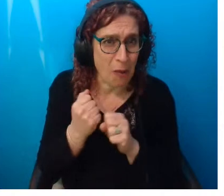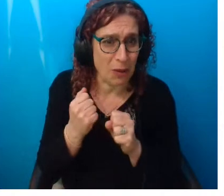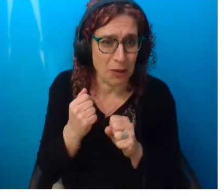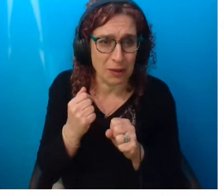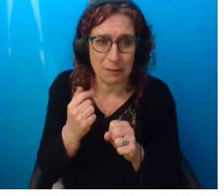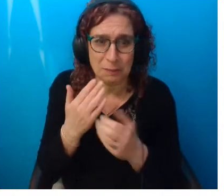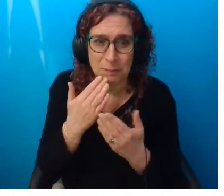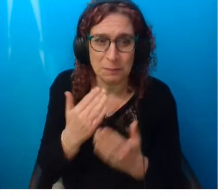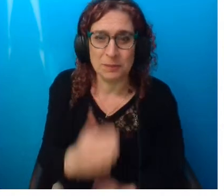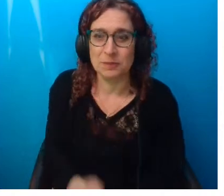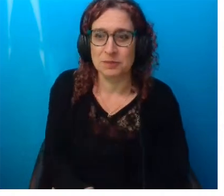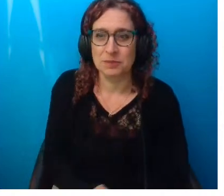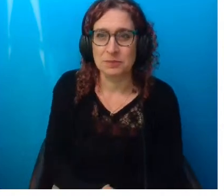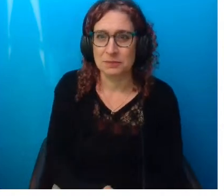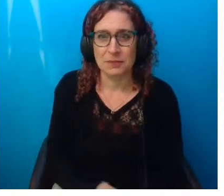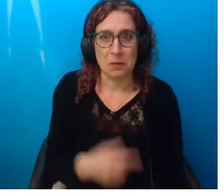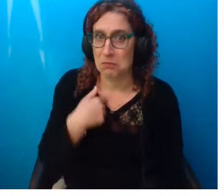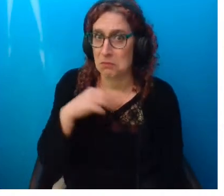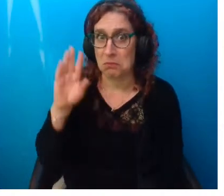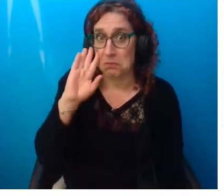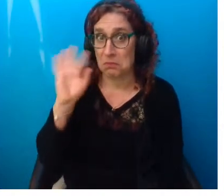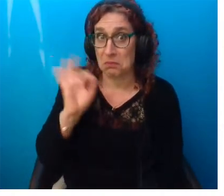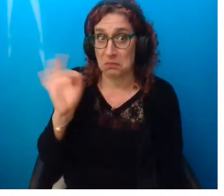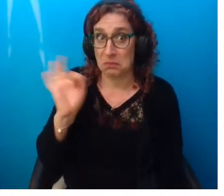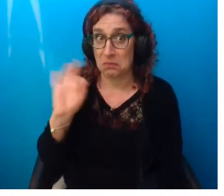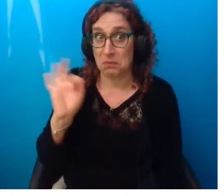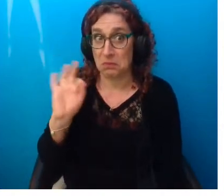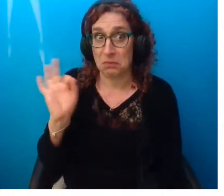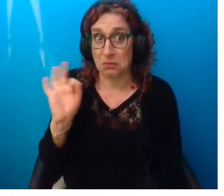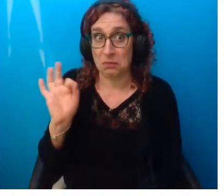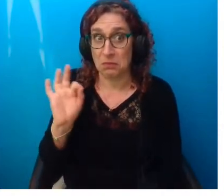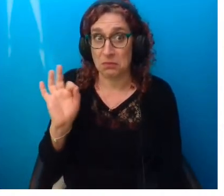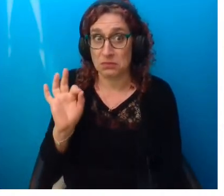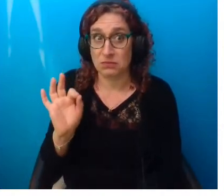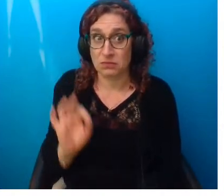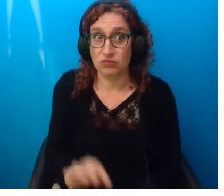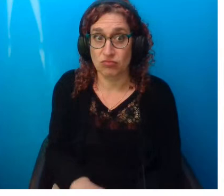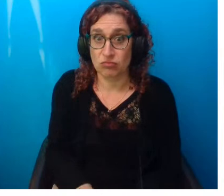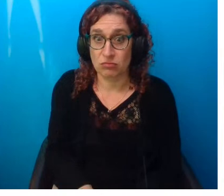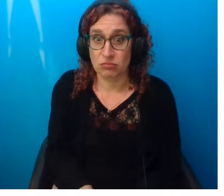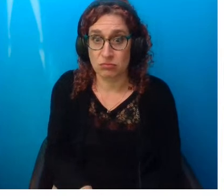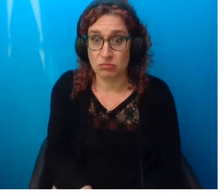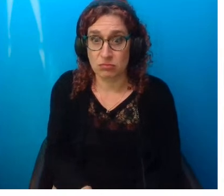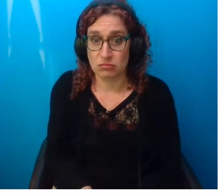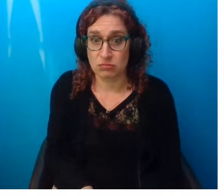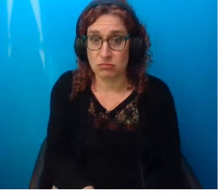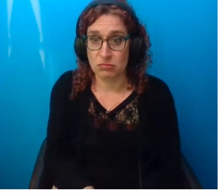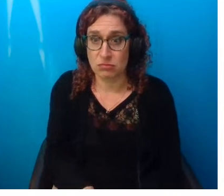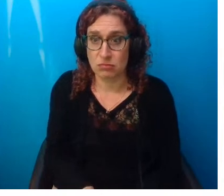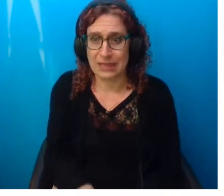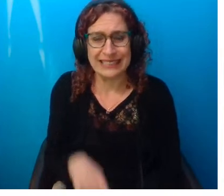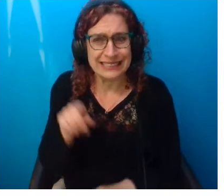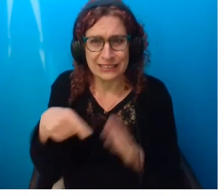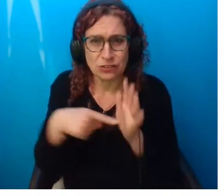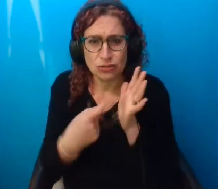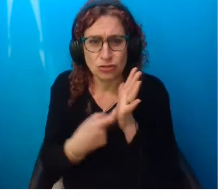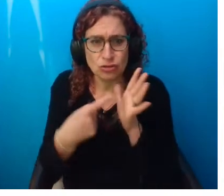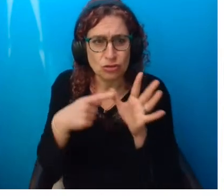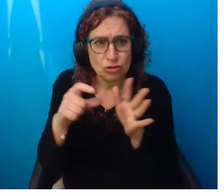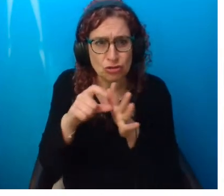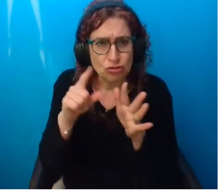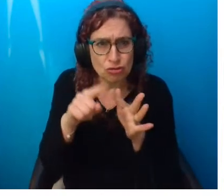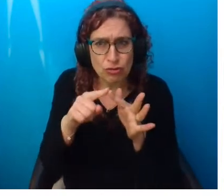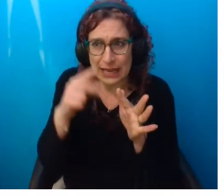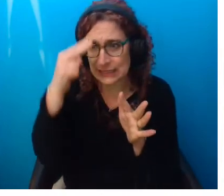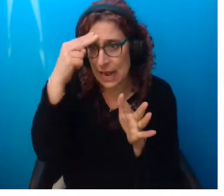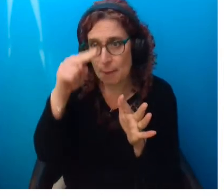That's nothing I'm familiar with. Is that a trade name for an? It's